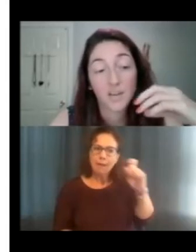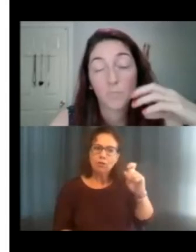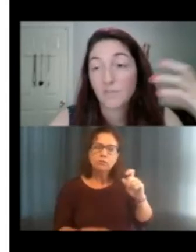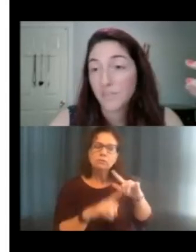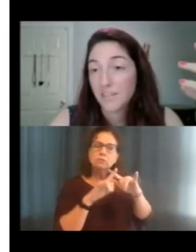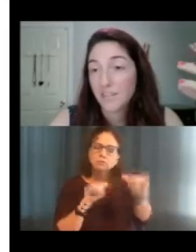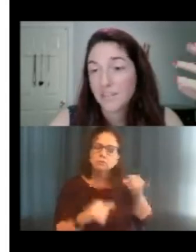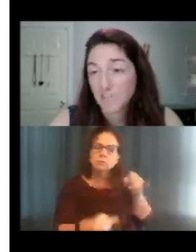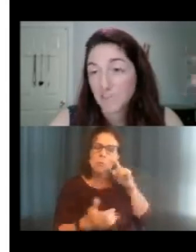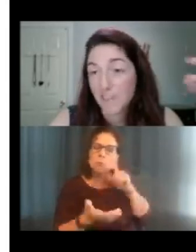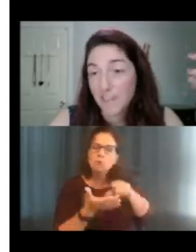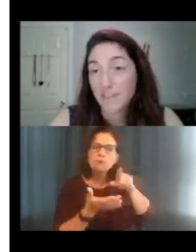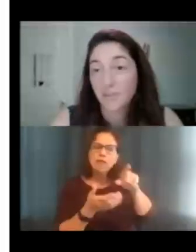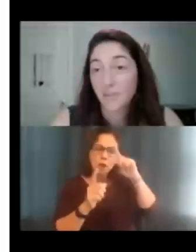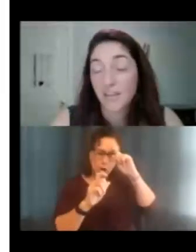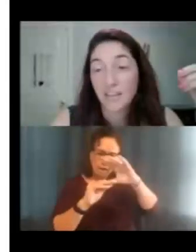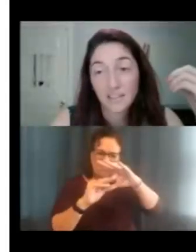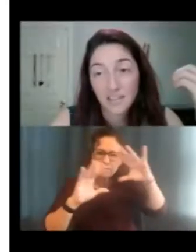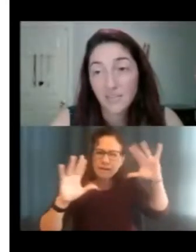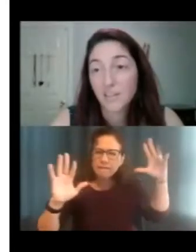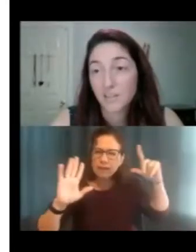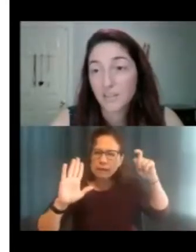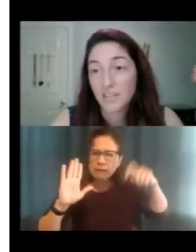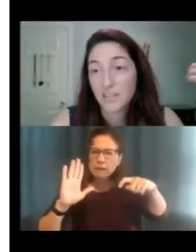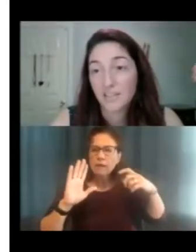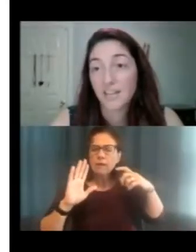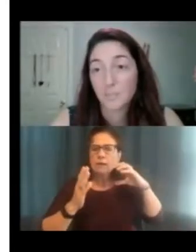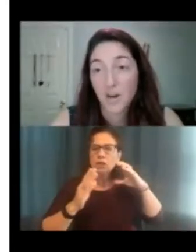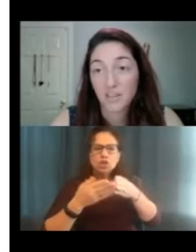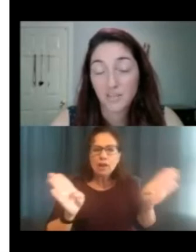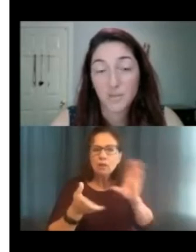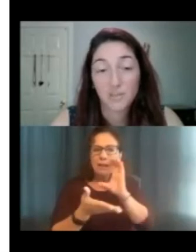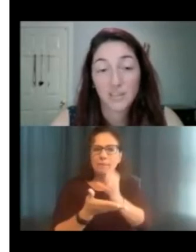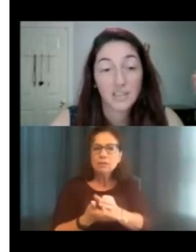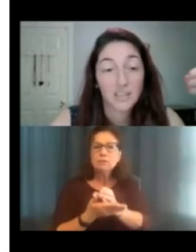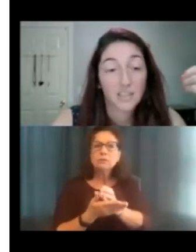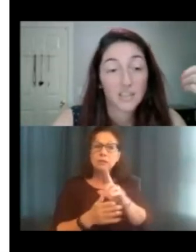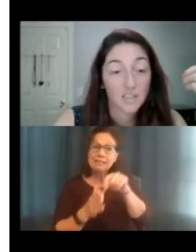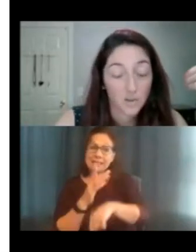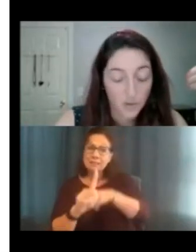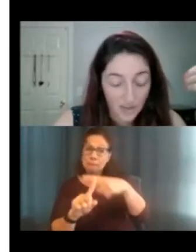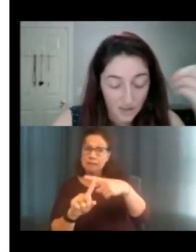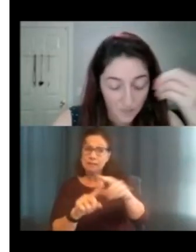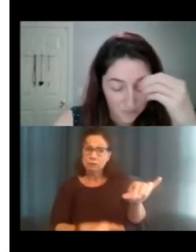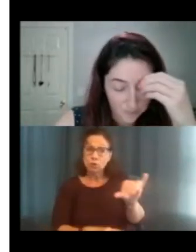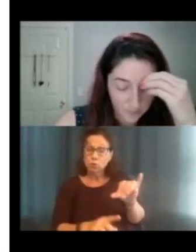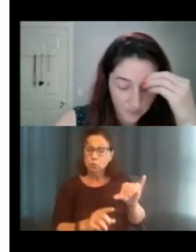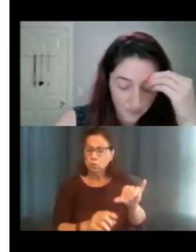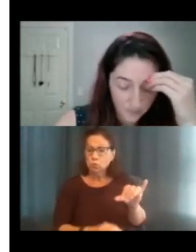have more vivid imagery in general. And this even includes intense positive imagery. So